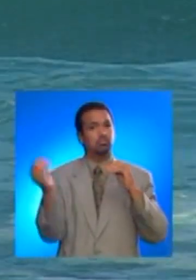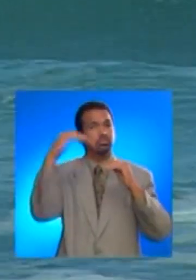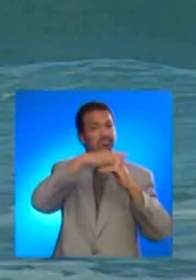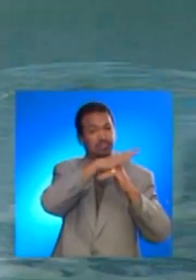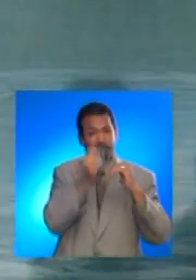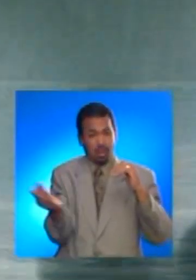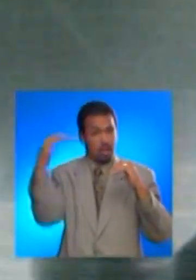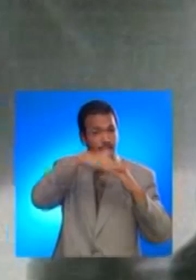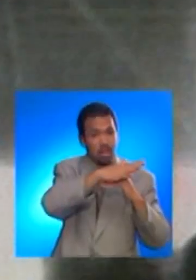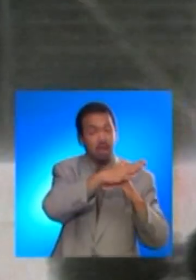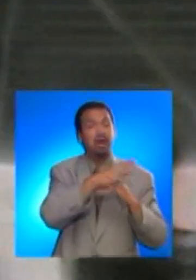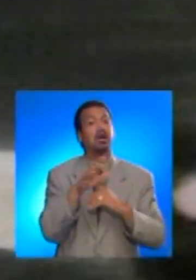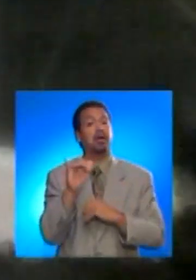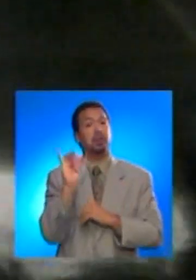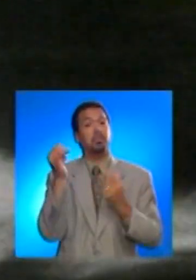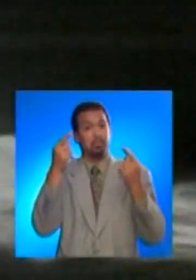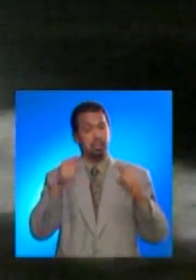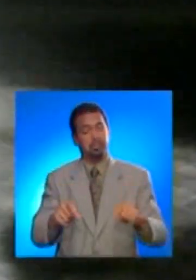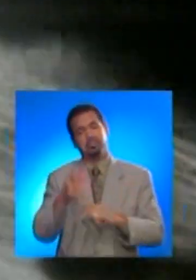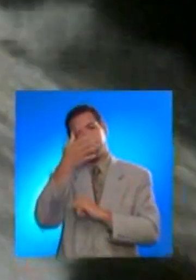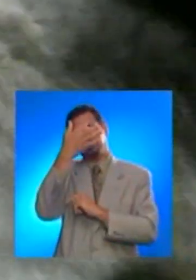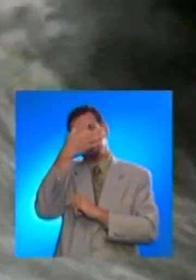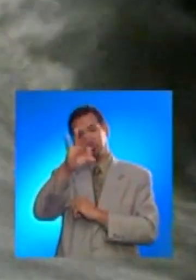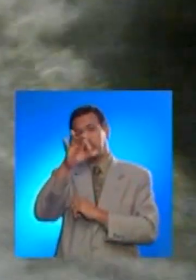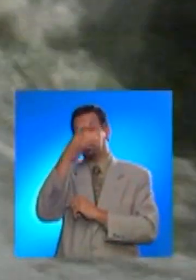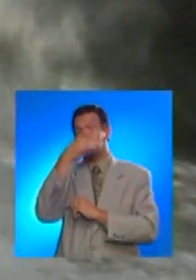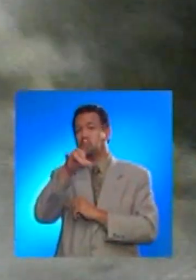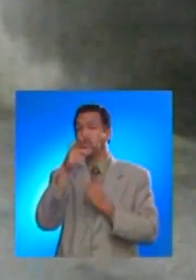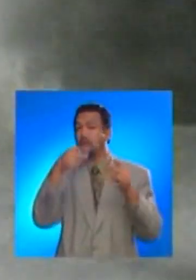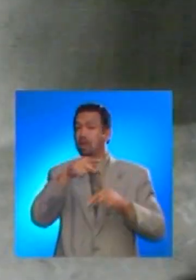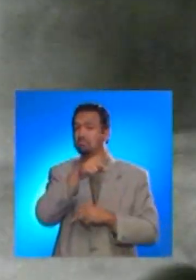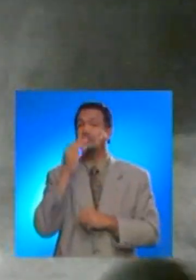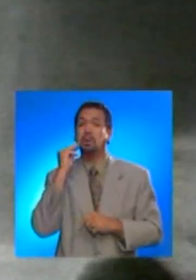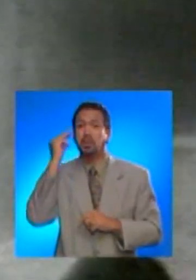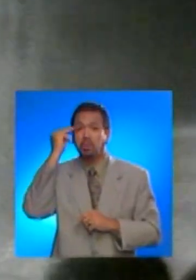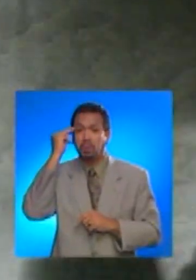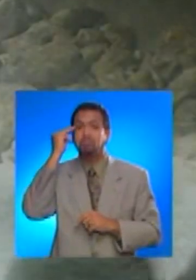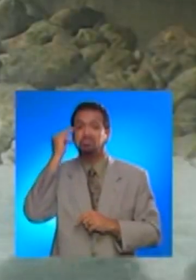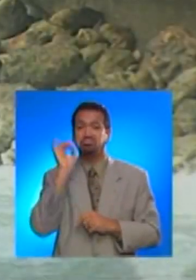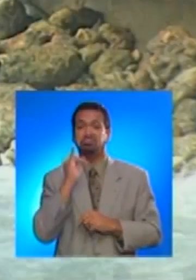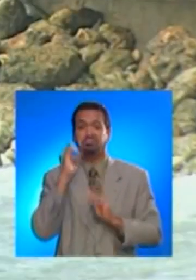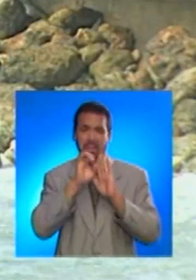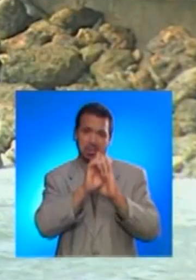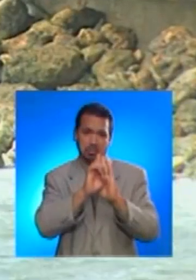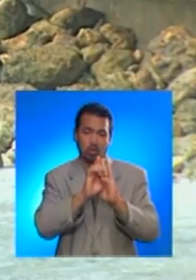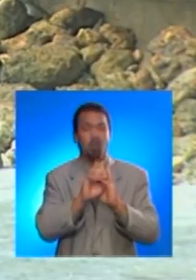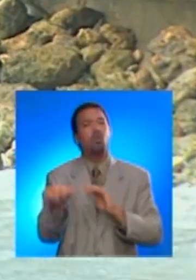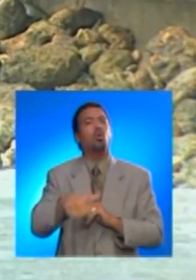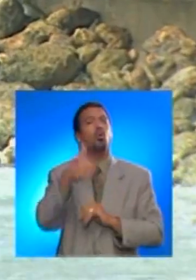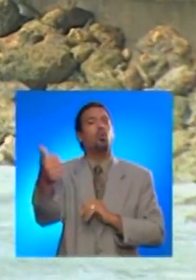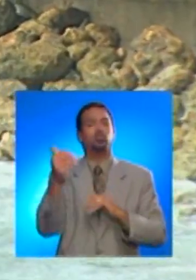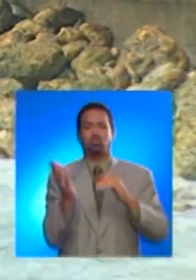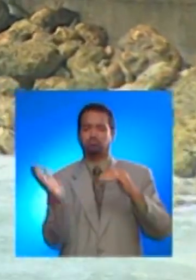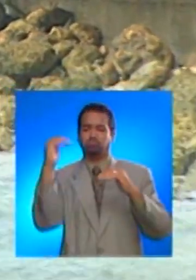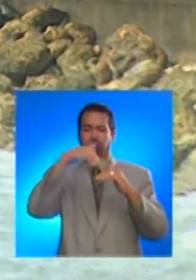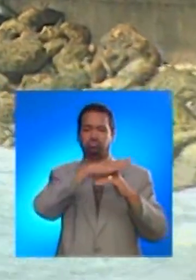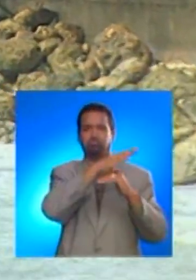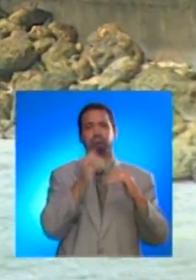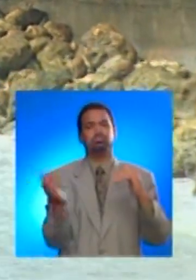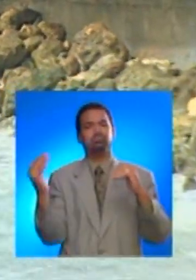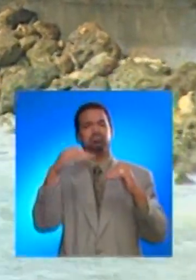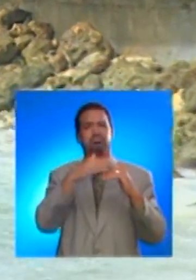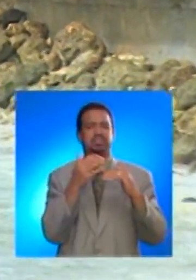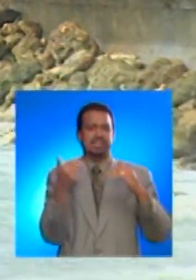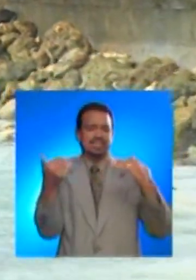flood. An example of this phenomenon is the tsunami of 1918 in Mayagüez. Other tsunamis have waves that break as